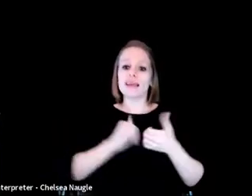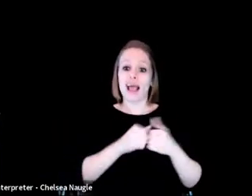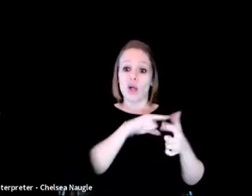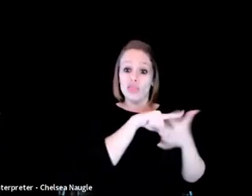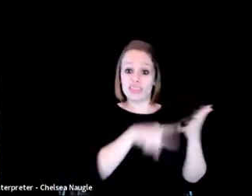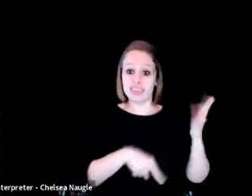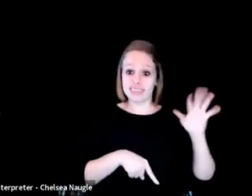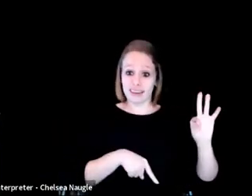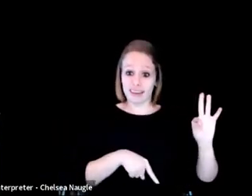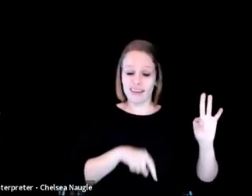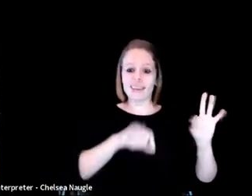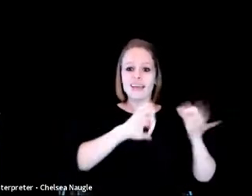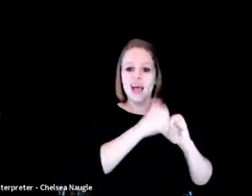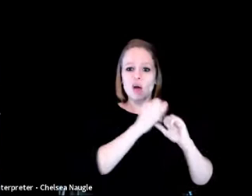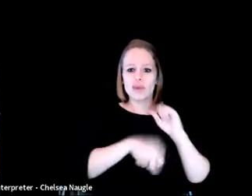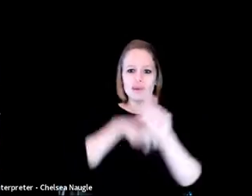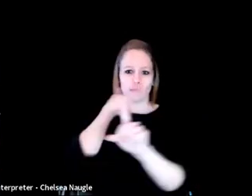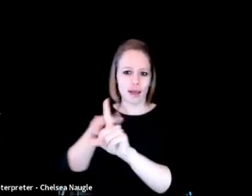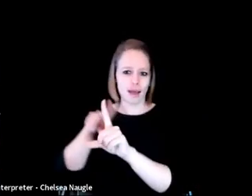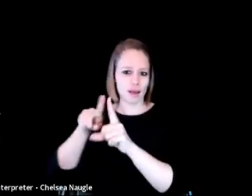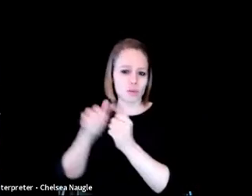practices.